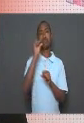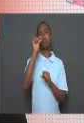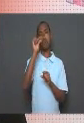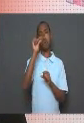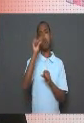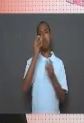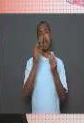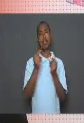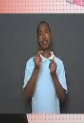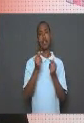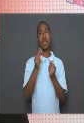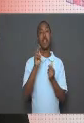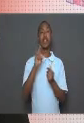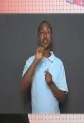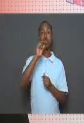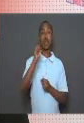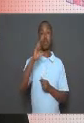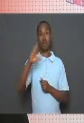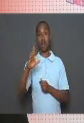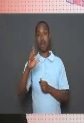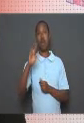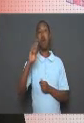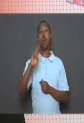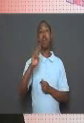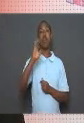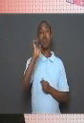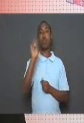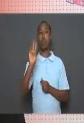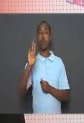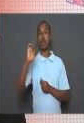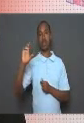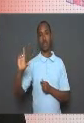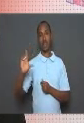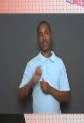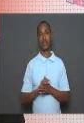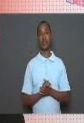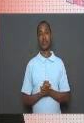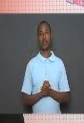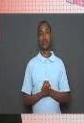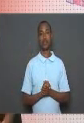to melt either sodium chloride or copper chloride.